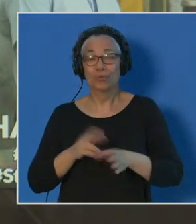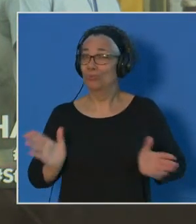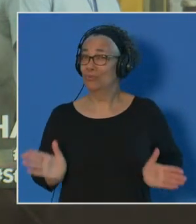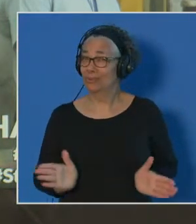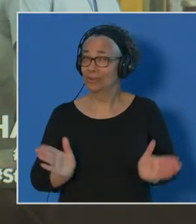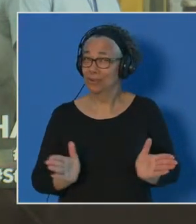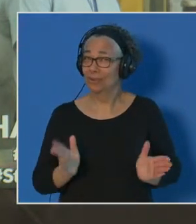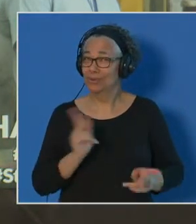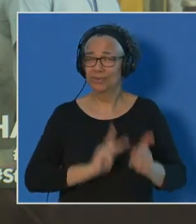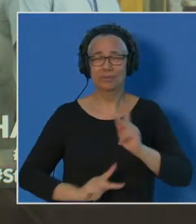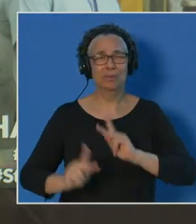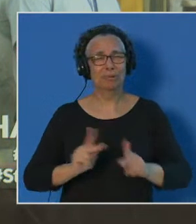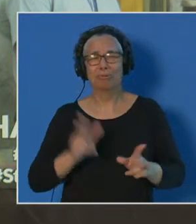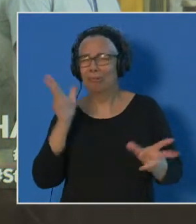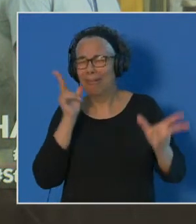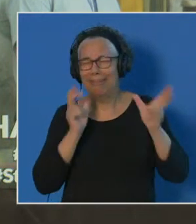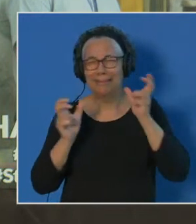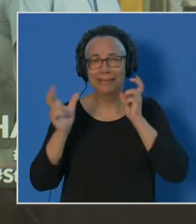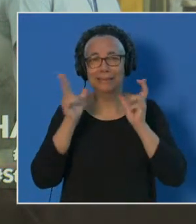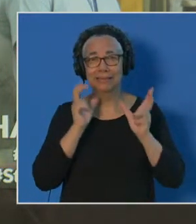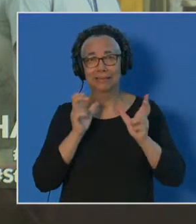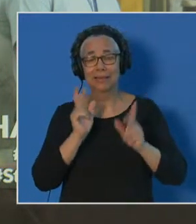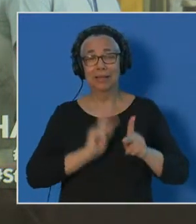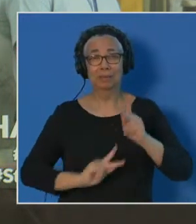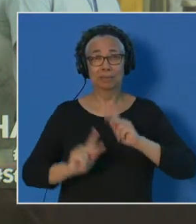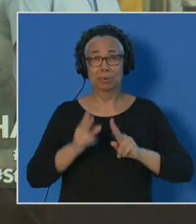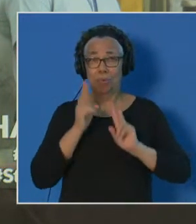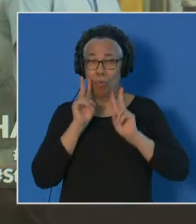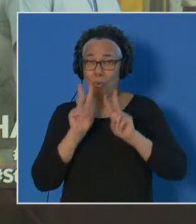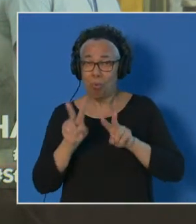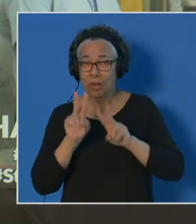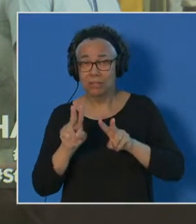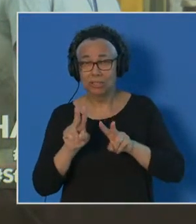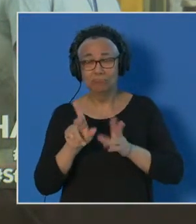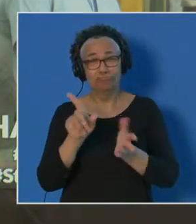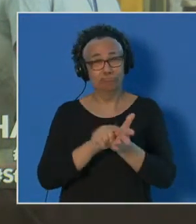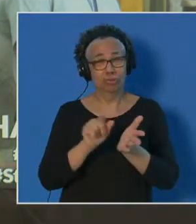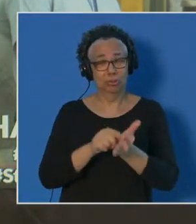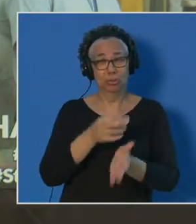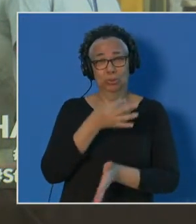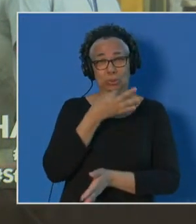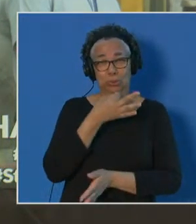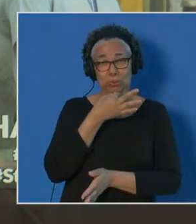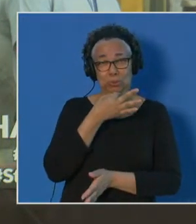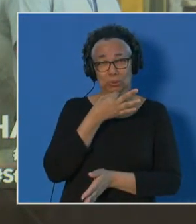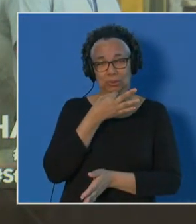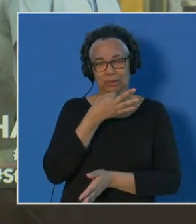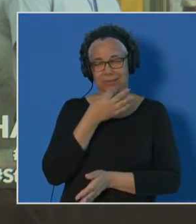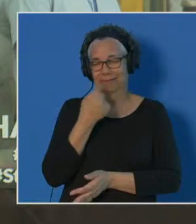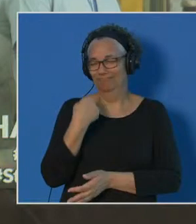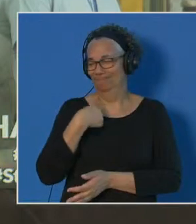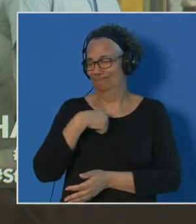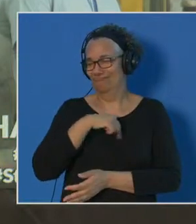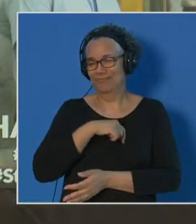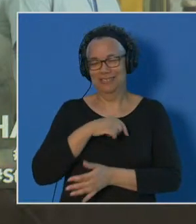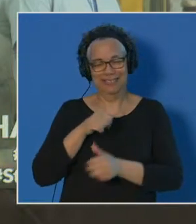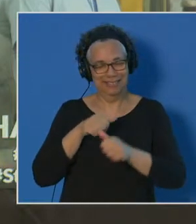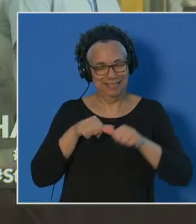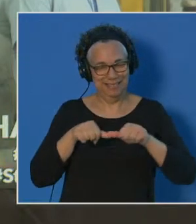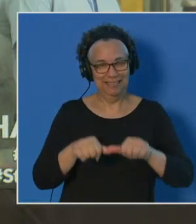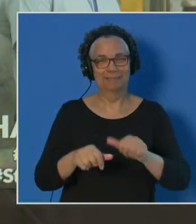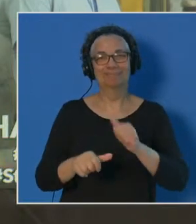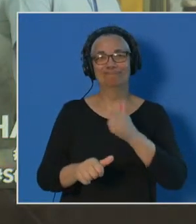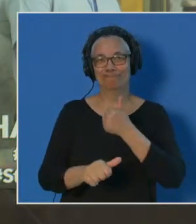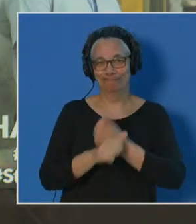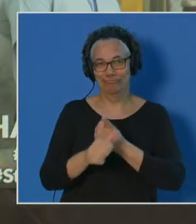persons watching, all the persons listening, and the persons who will be watching your newscast that will begin shortly, that we are not out of the woods. And it is